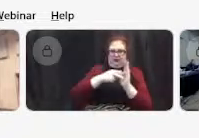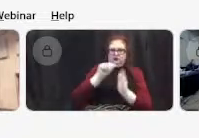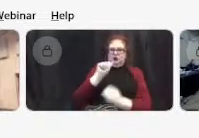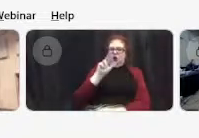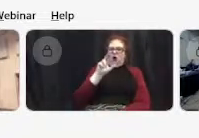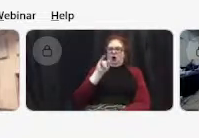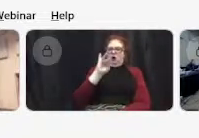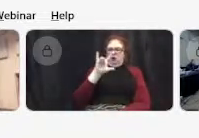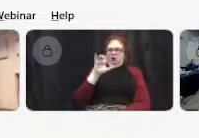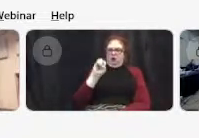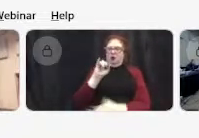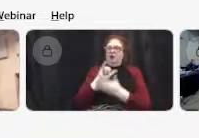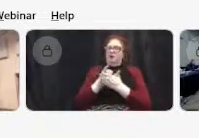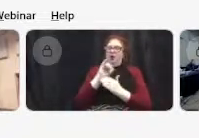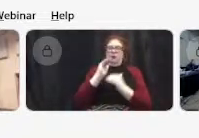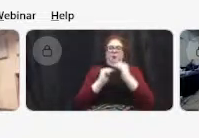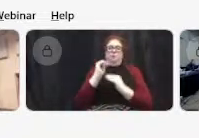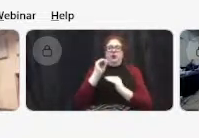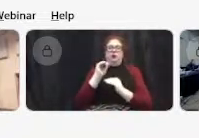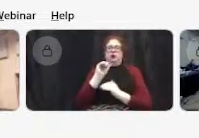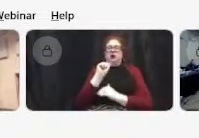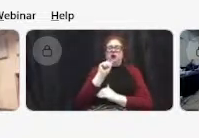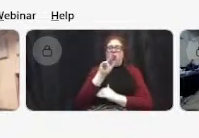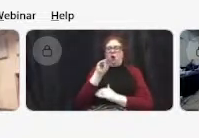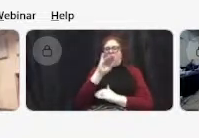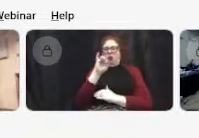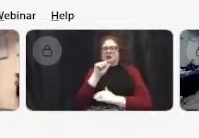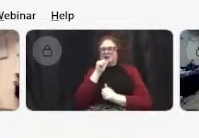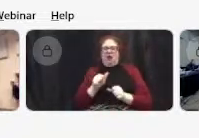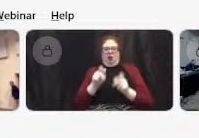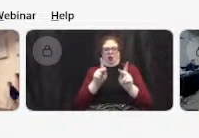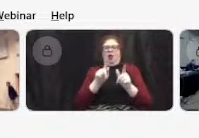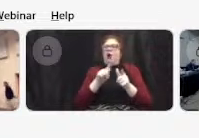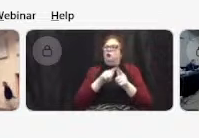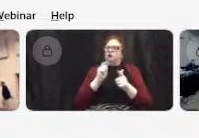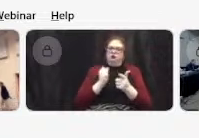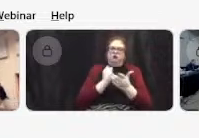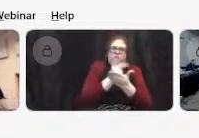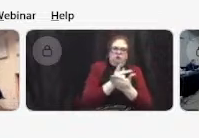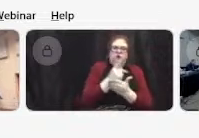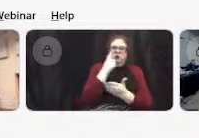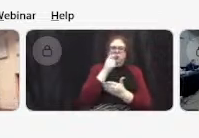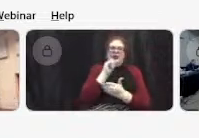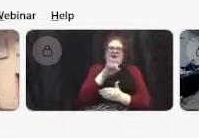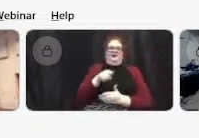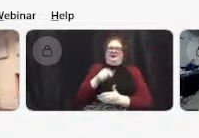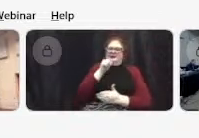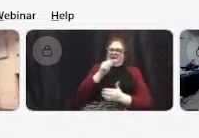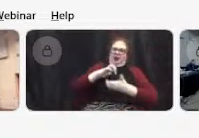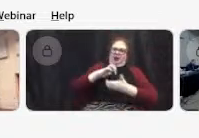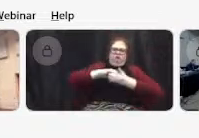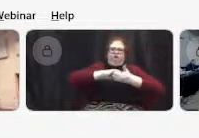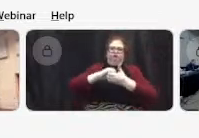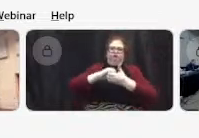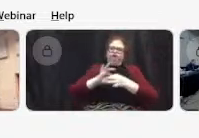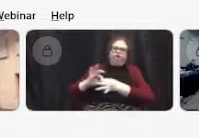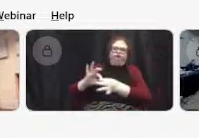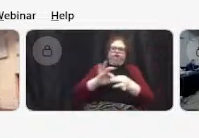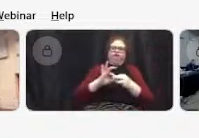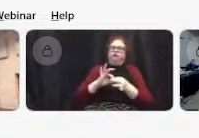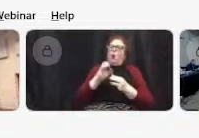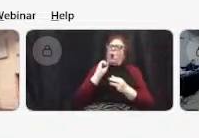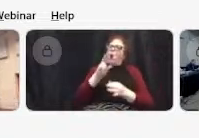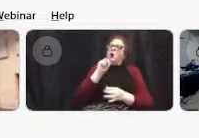not granted for the sole benefit of the applicant, but are used to establish a development that are 1, compatible with the surrounding area, 2, harmonious with the character of